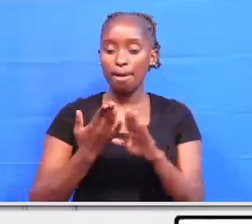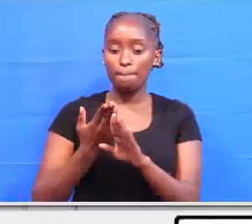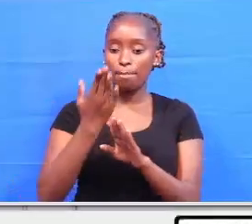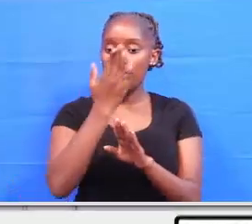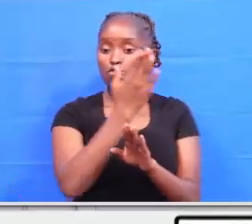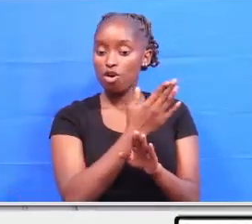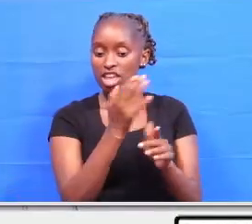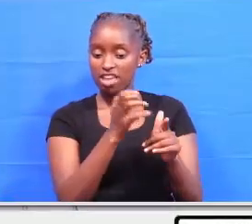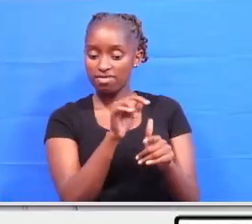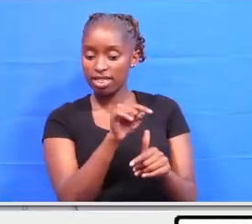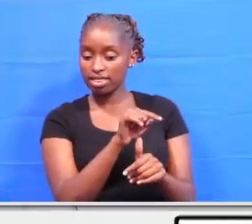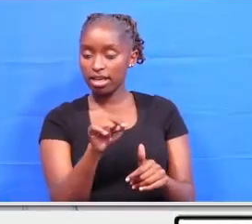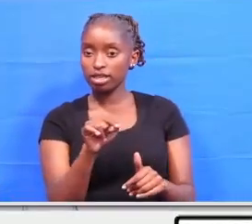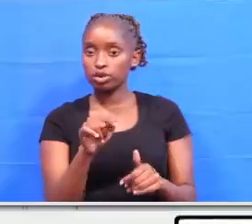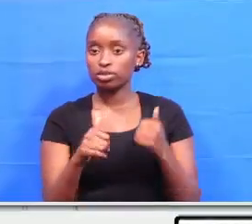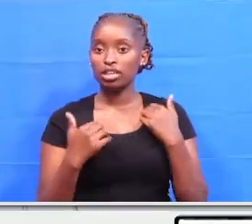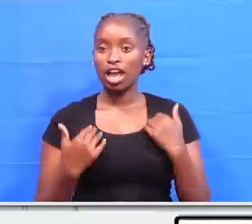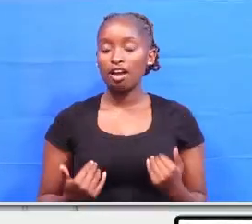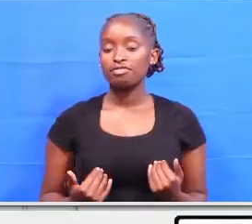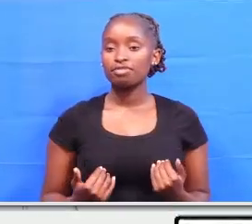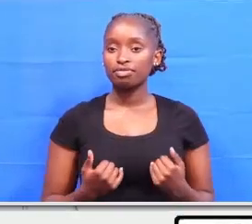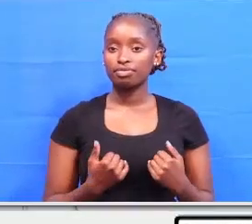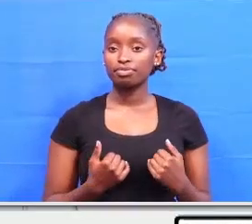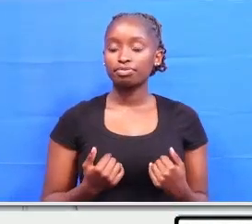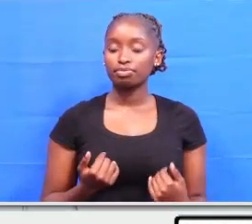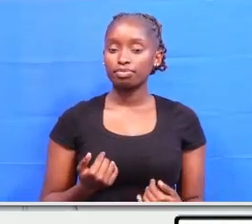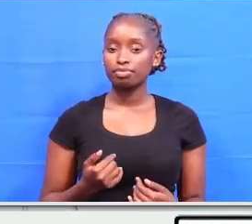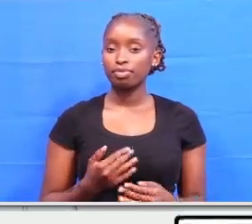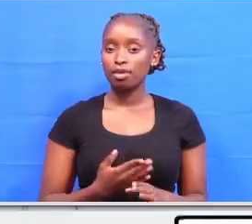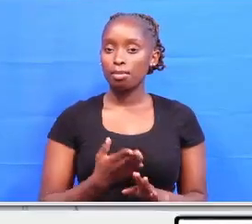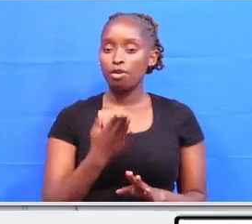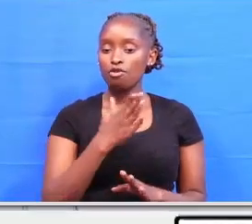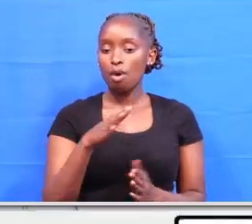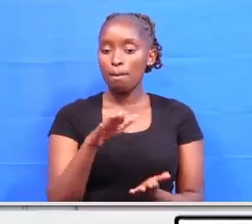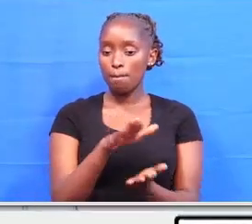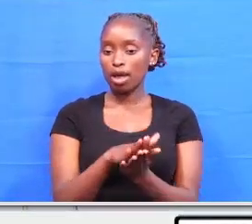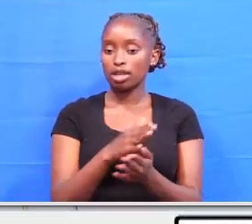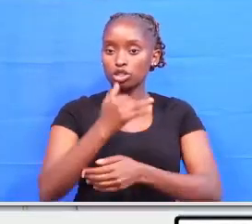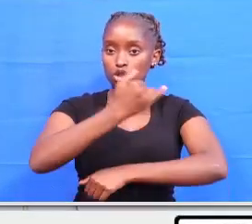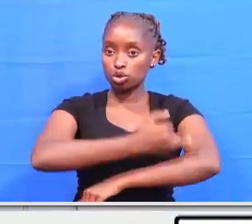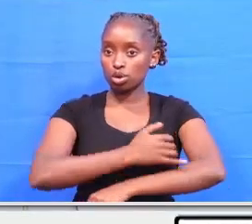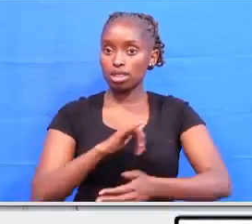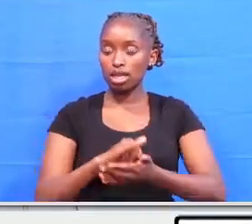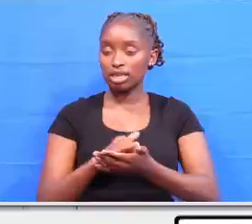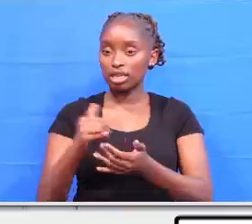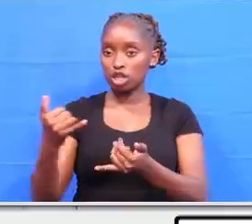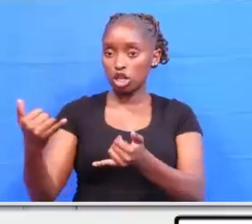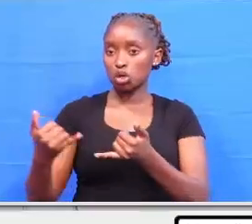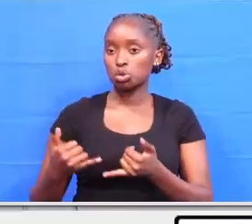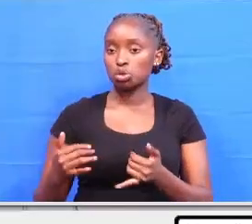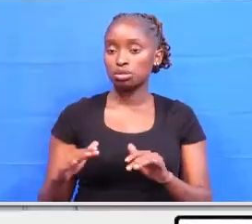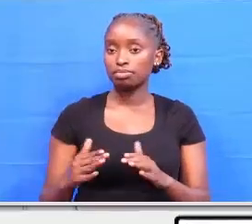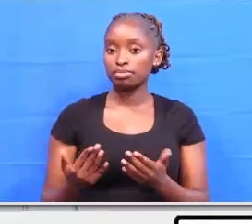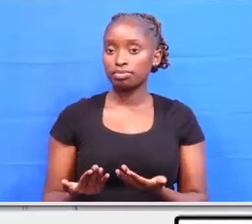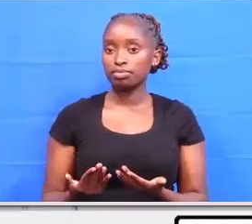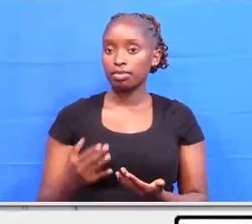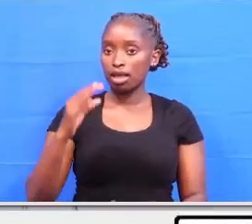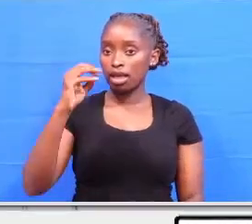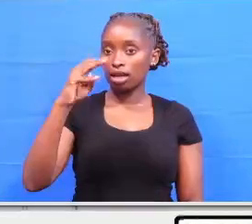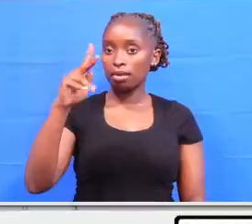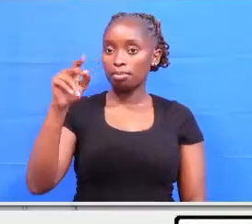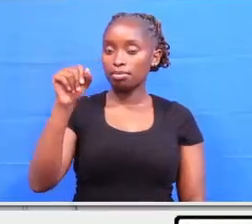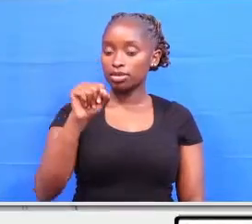banks, the, you know, the formal banking institutions, that we introduce caps. Mm-hmm. You can't go beyond